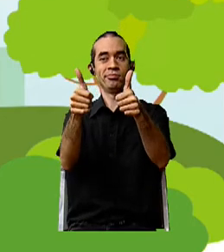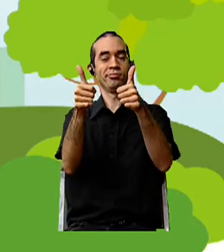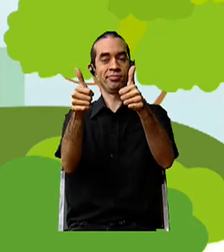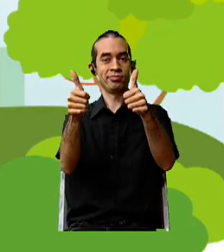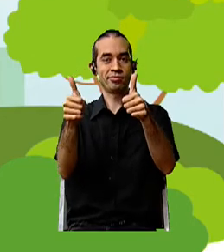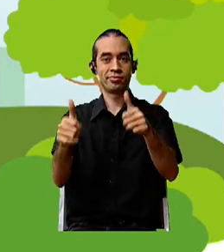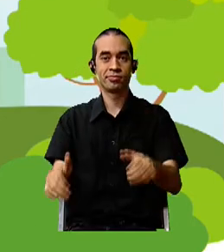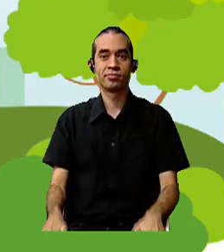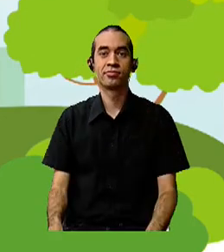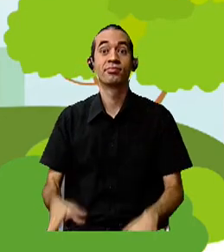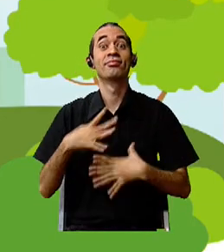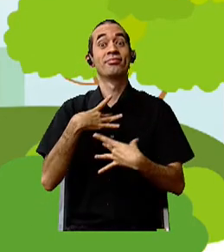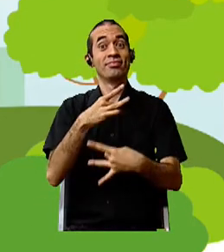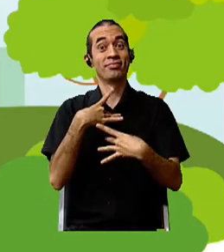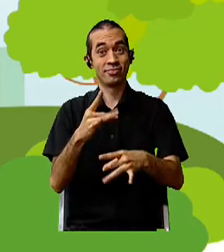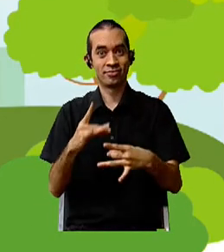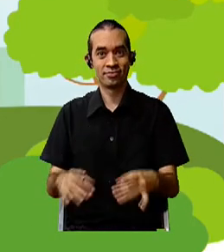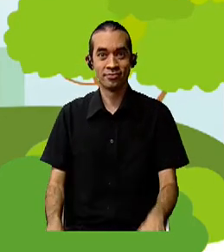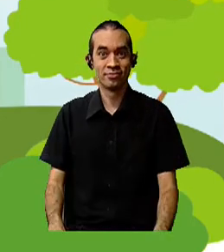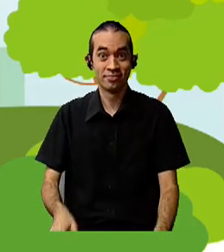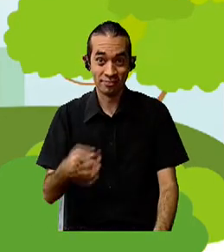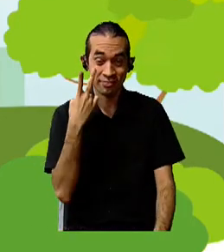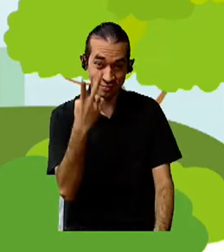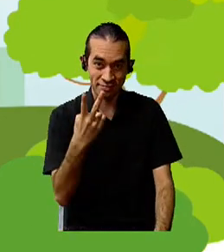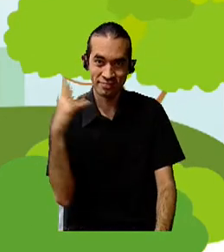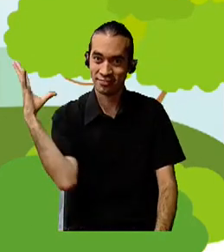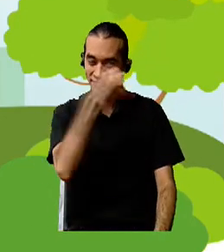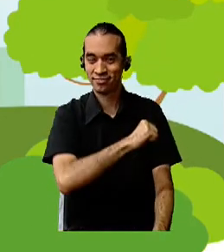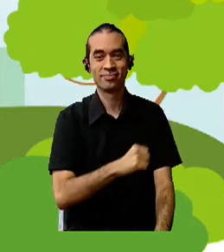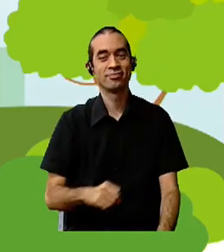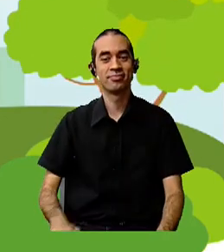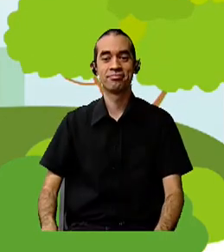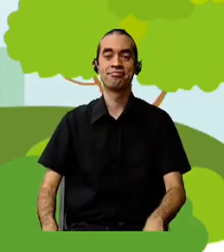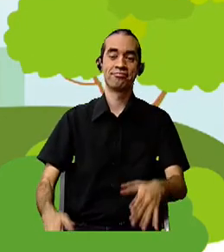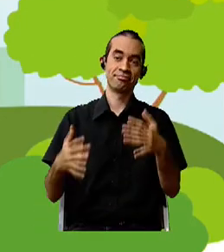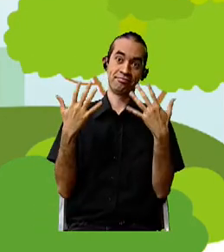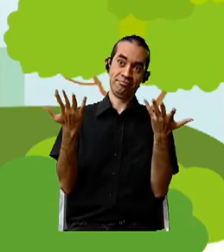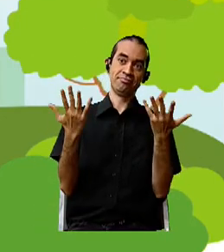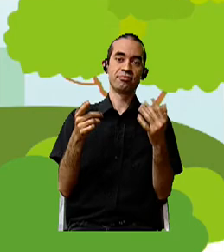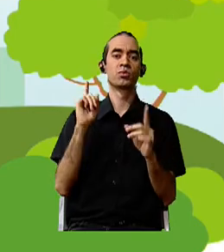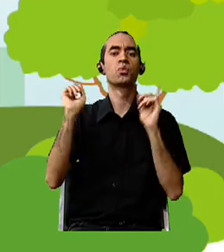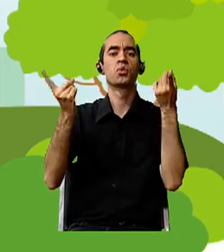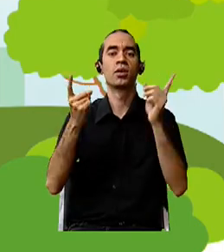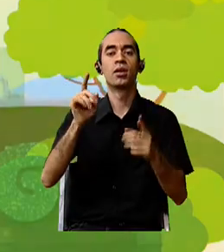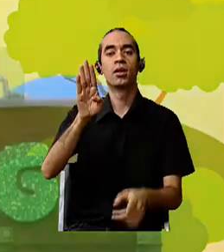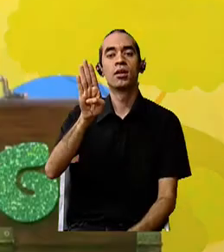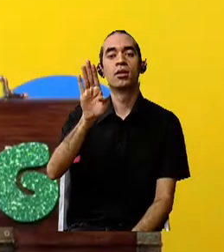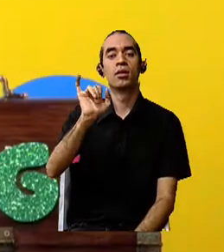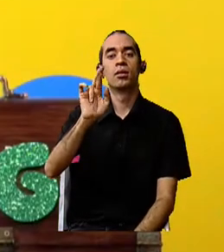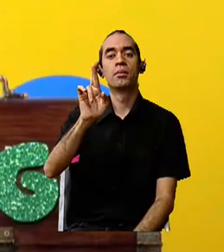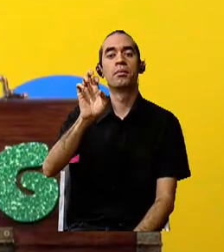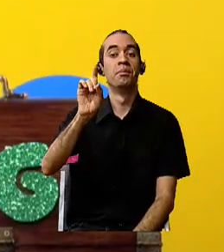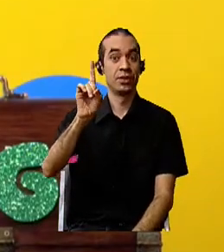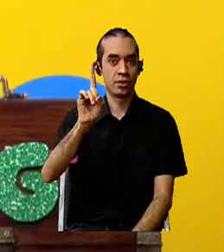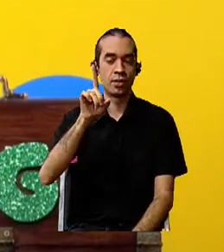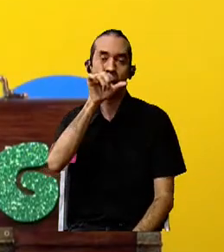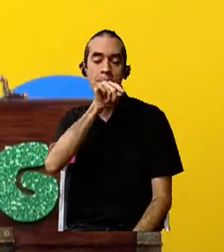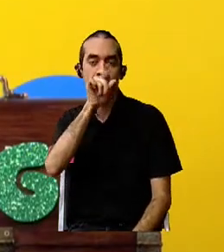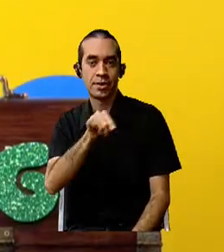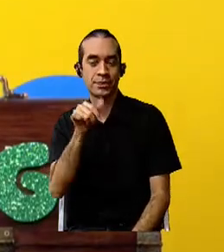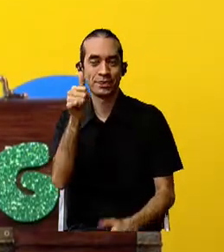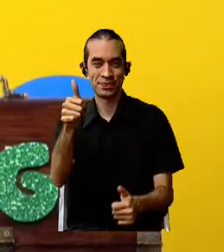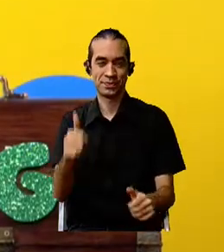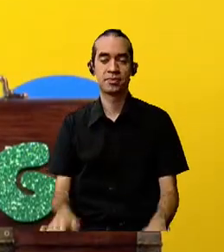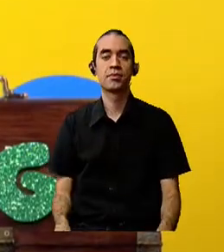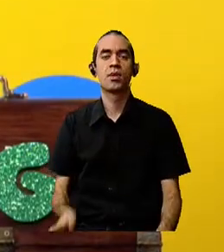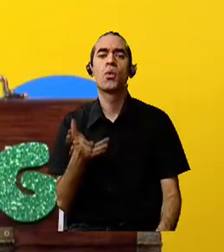Chuli. Interesting. Did you see? Okay. Now, that is a bird. Very good. Chuli, what